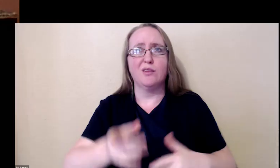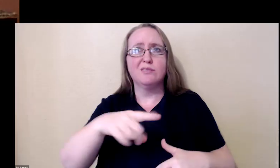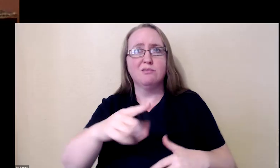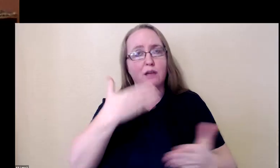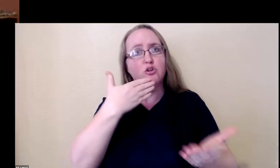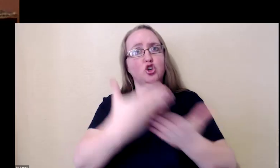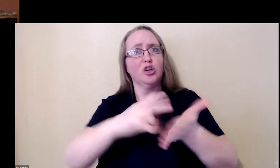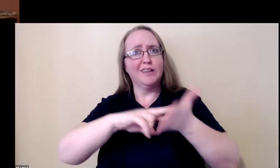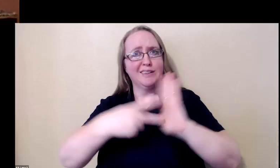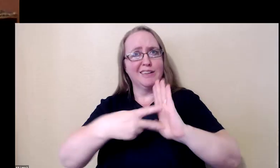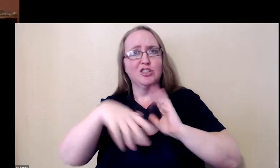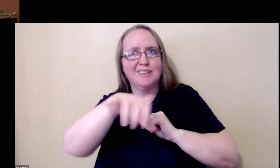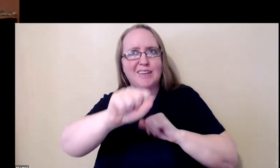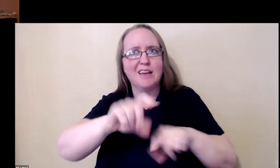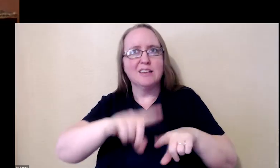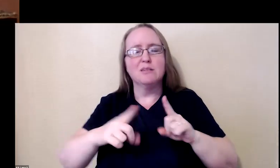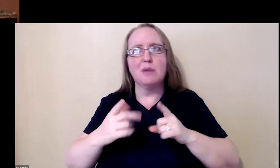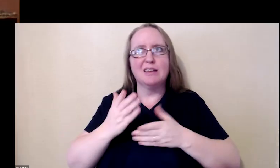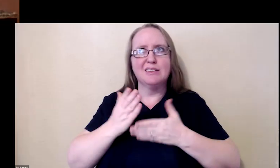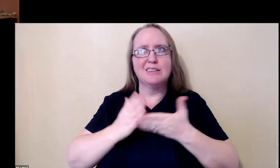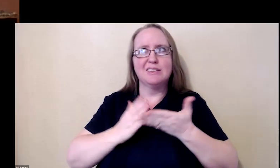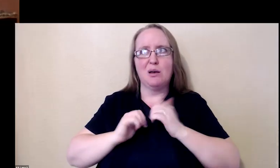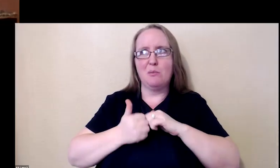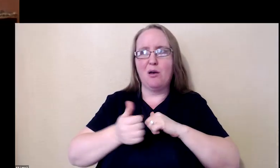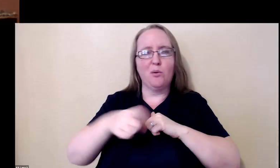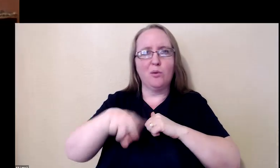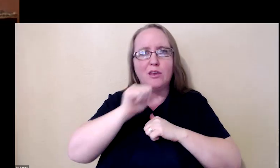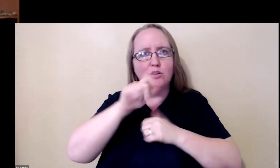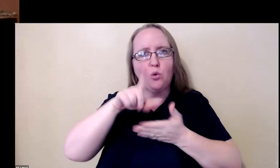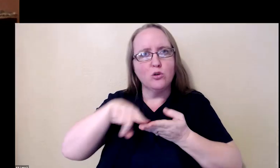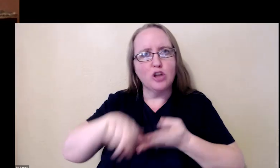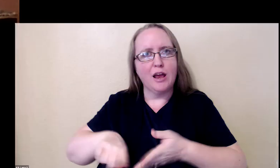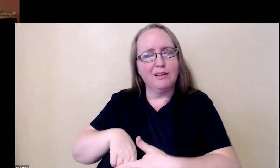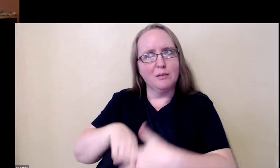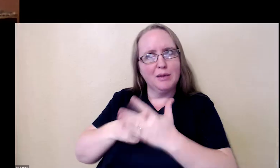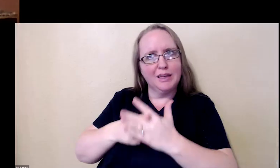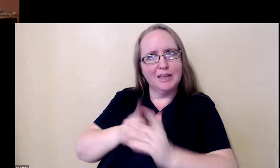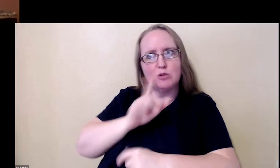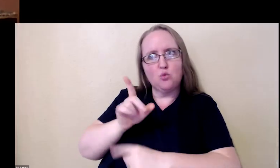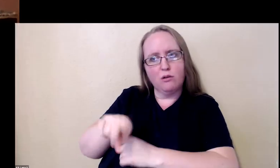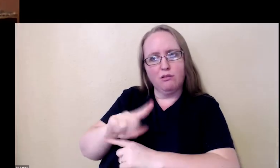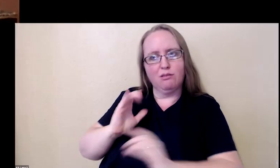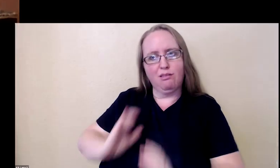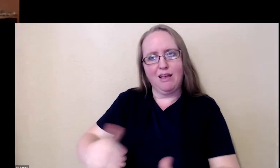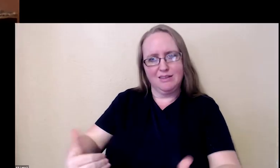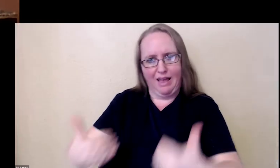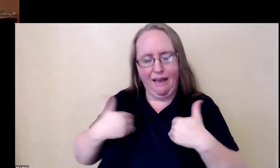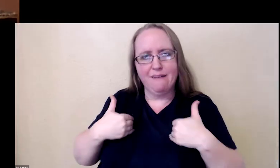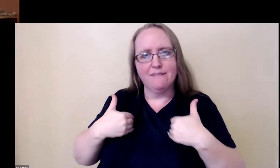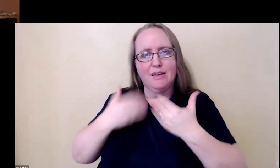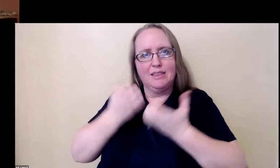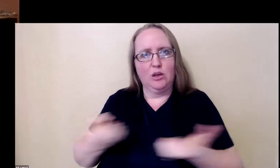well-intentioned, but somehow nobody checks at the beginning to make sure that they have the equipment and access